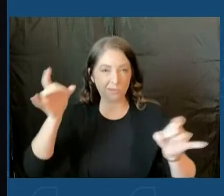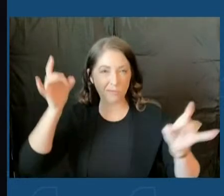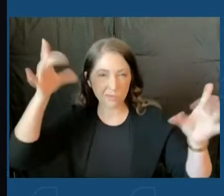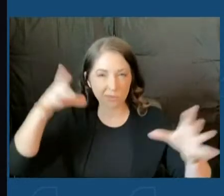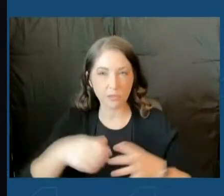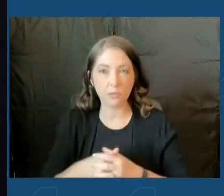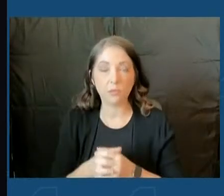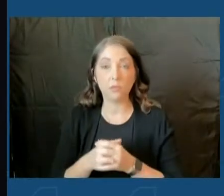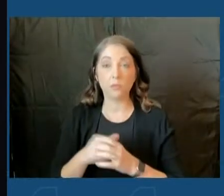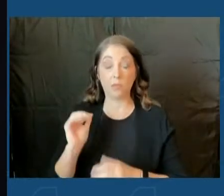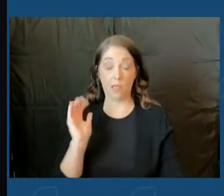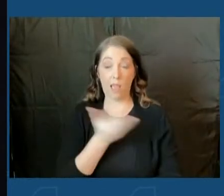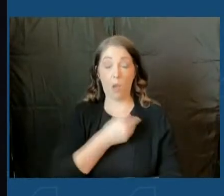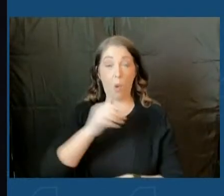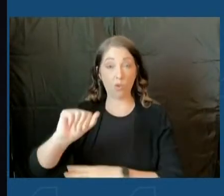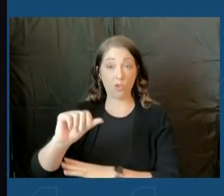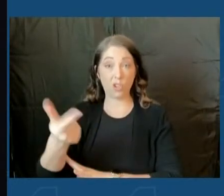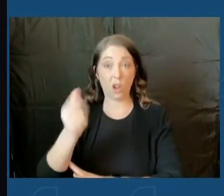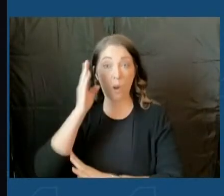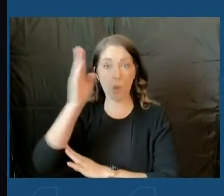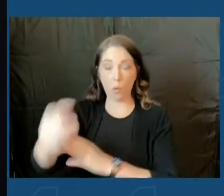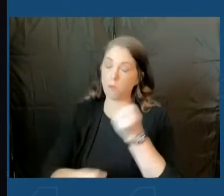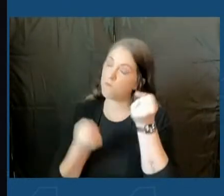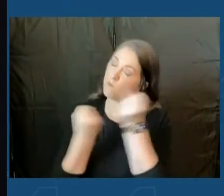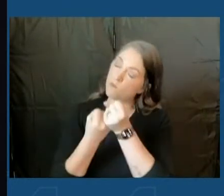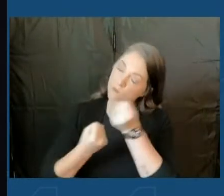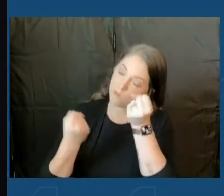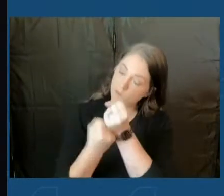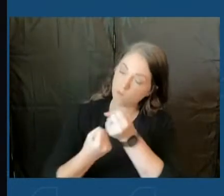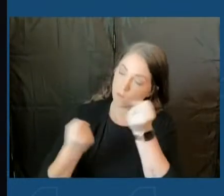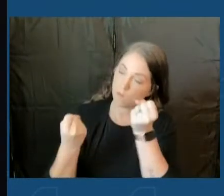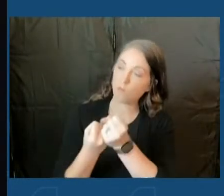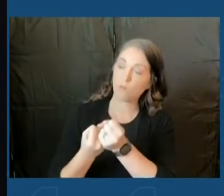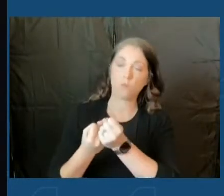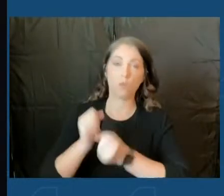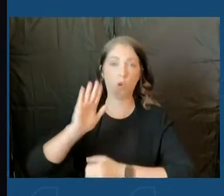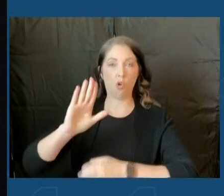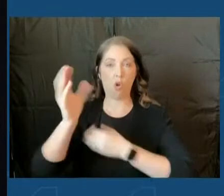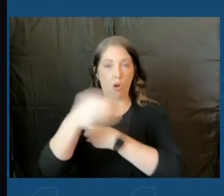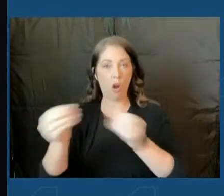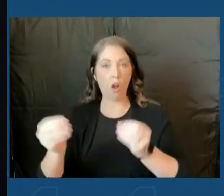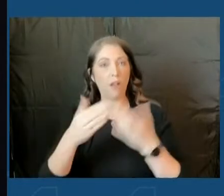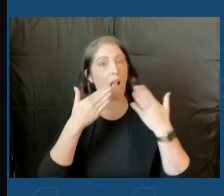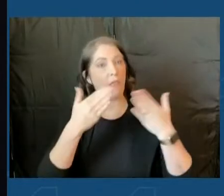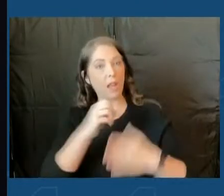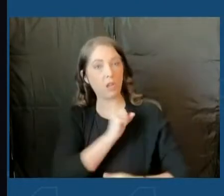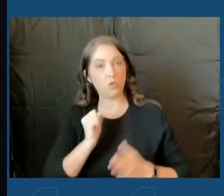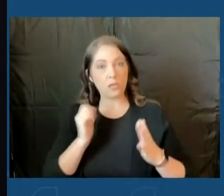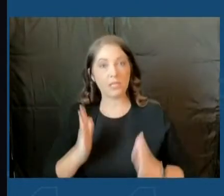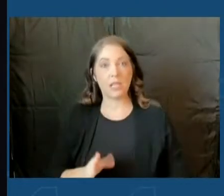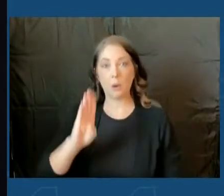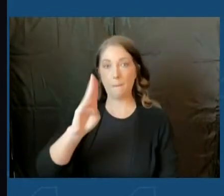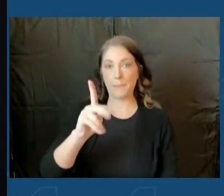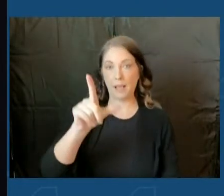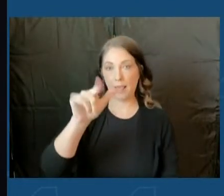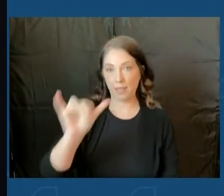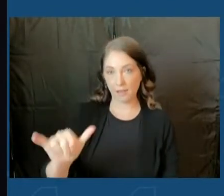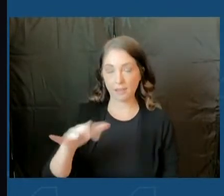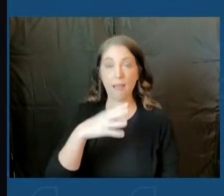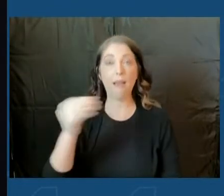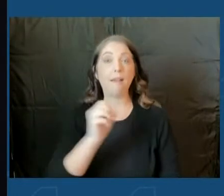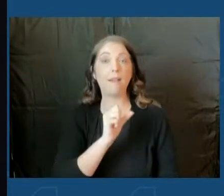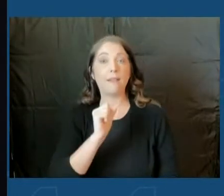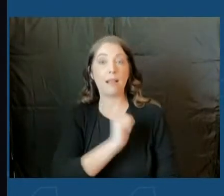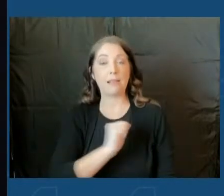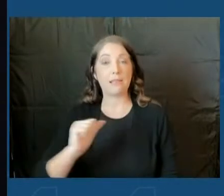this cause with every power her office can bring it at their disposal. Thank you, Senator Jamal Bailey, and Senator